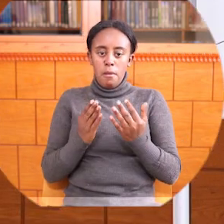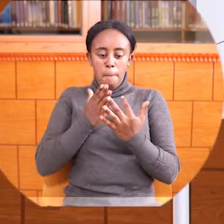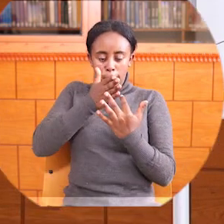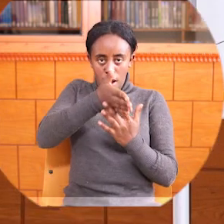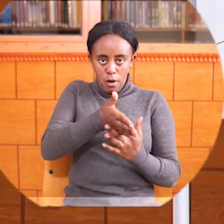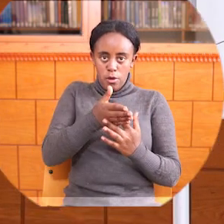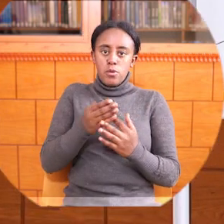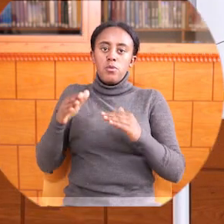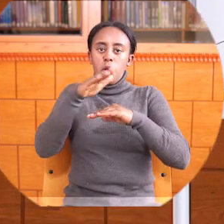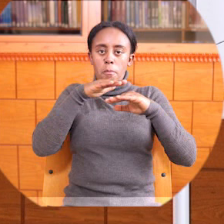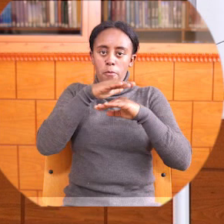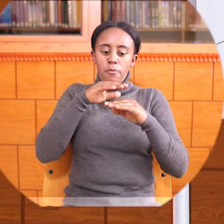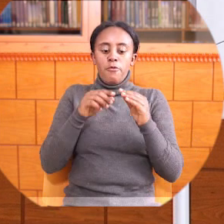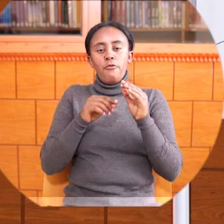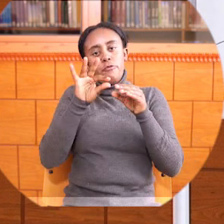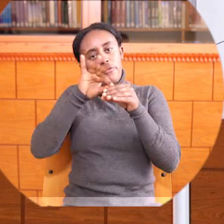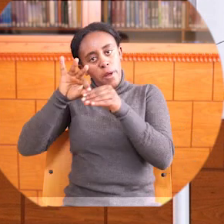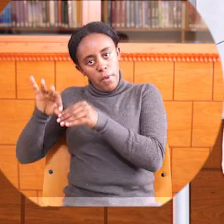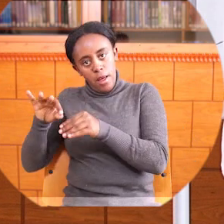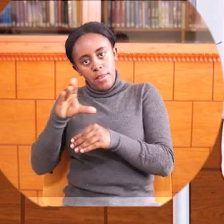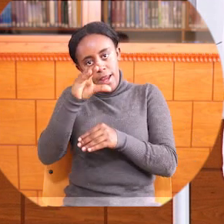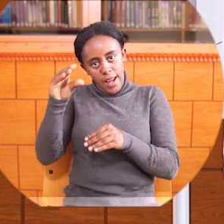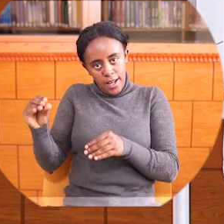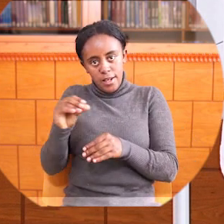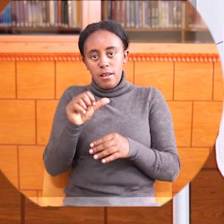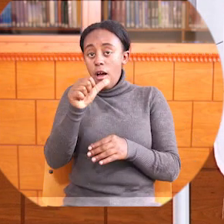the plant. And the another one is